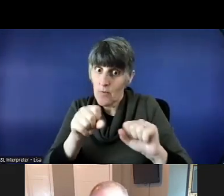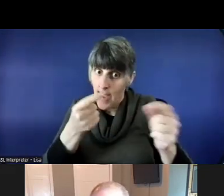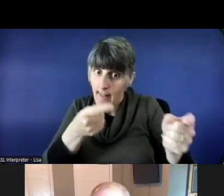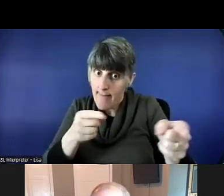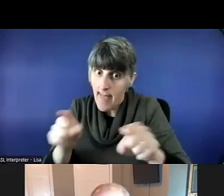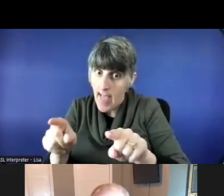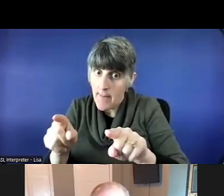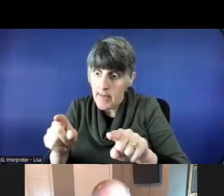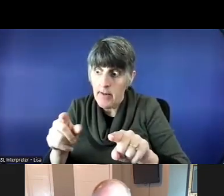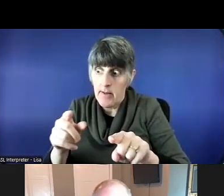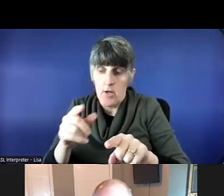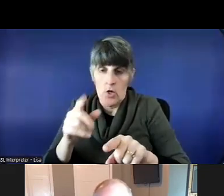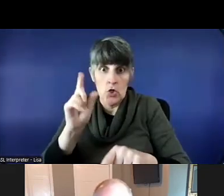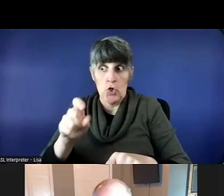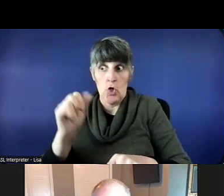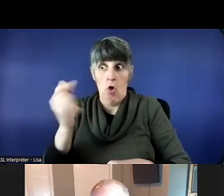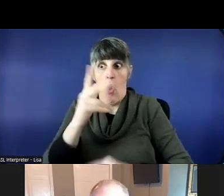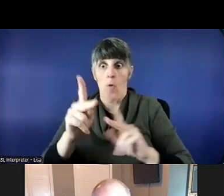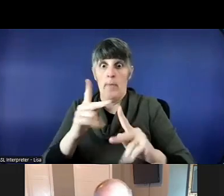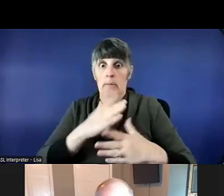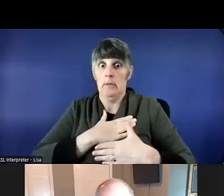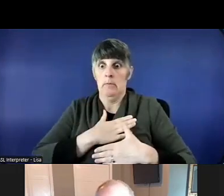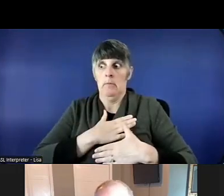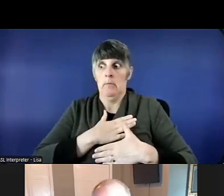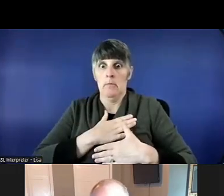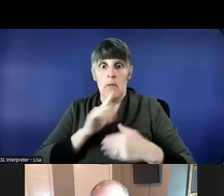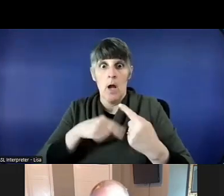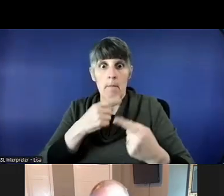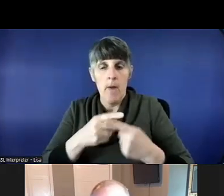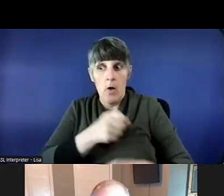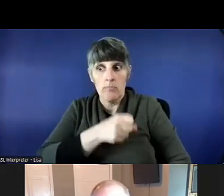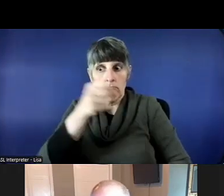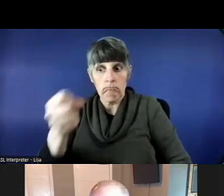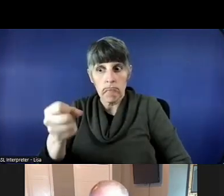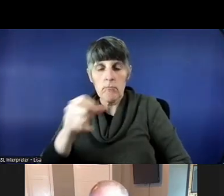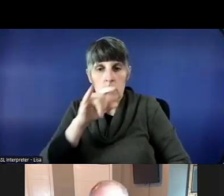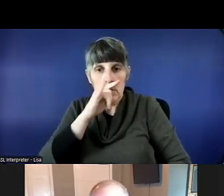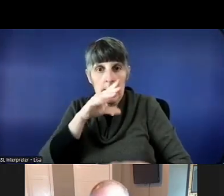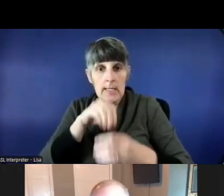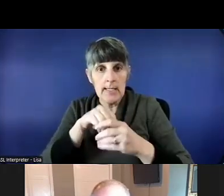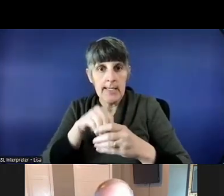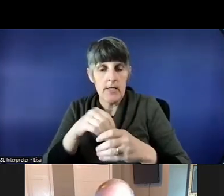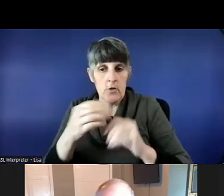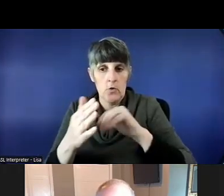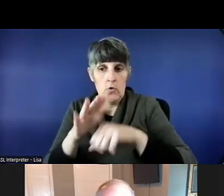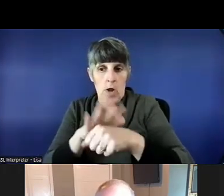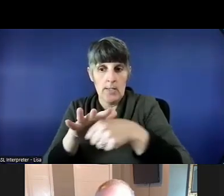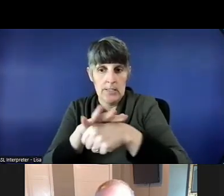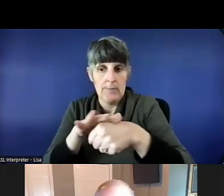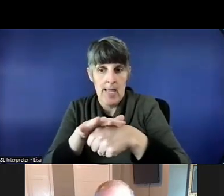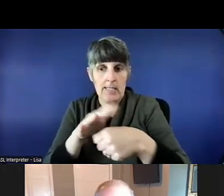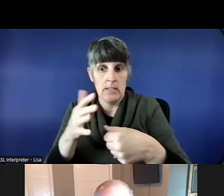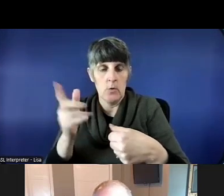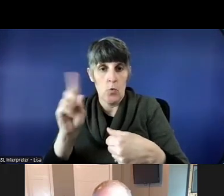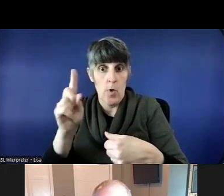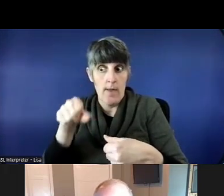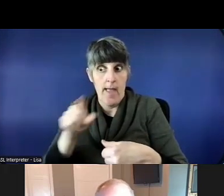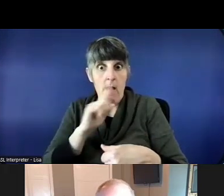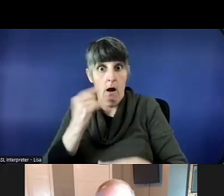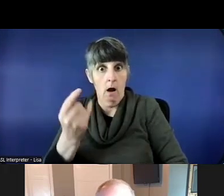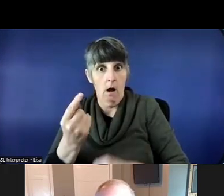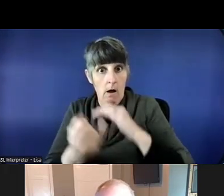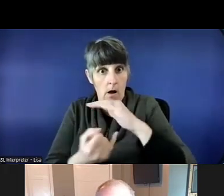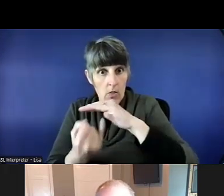happen should cause everyone to be very concerned about placing a child into a space where they are